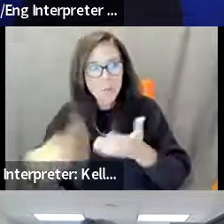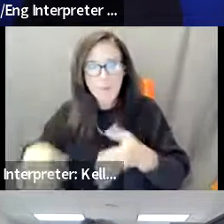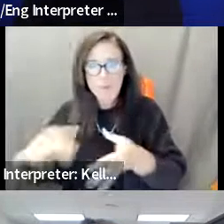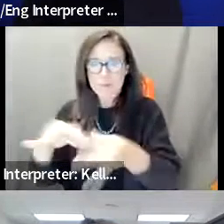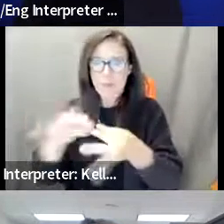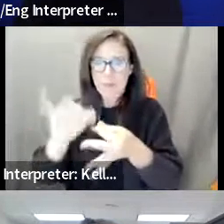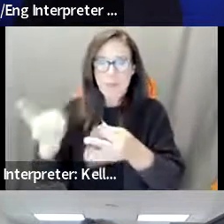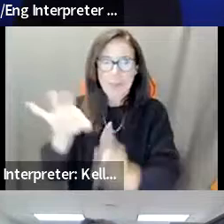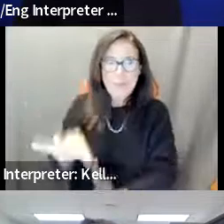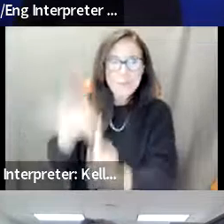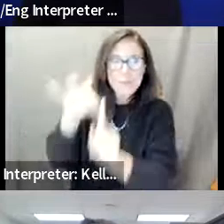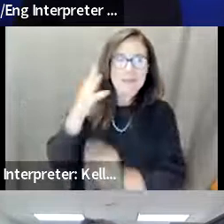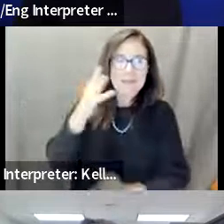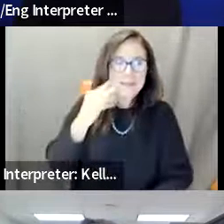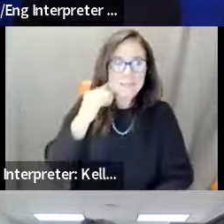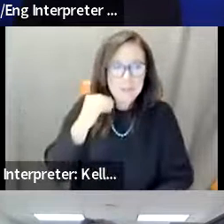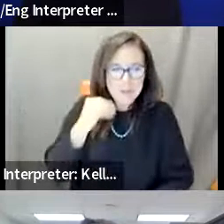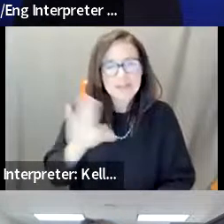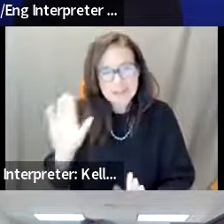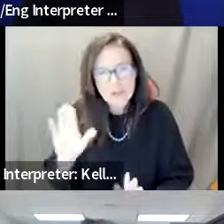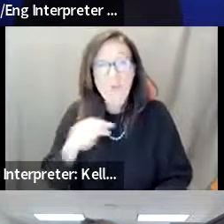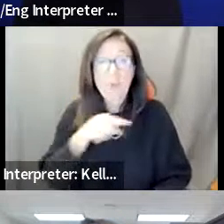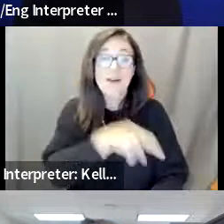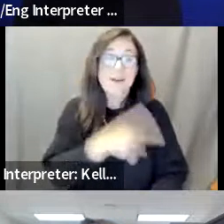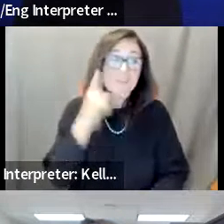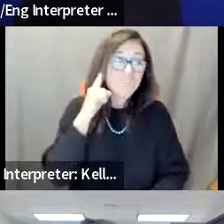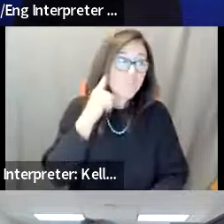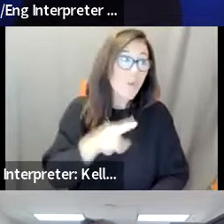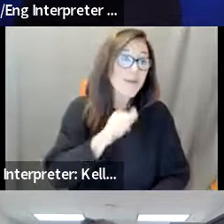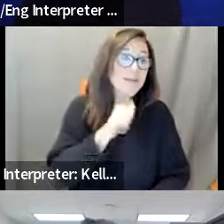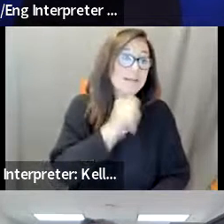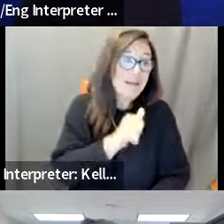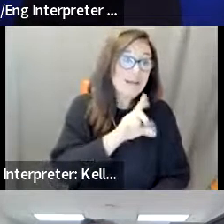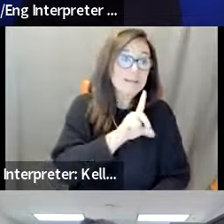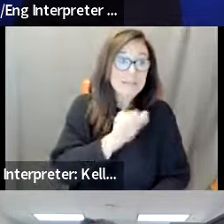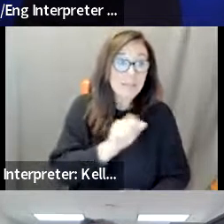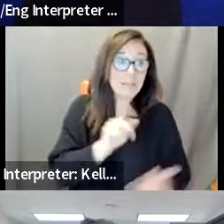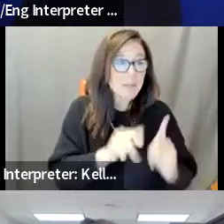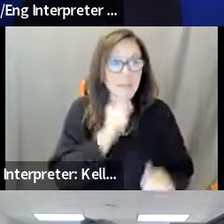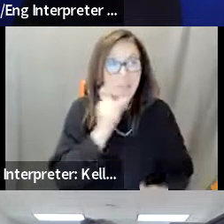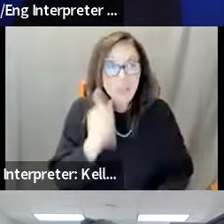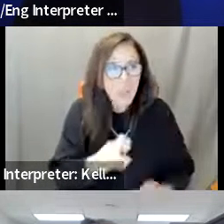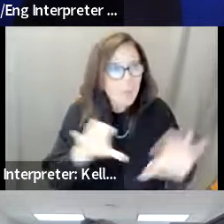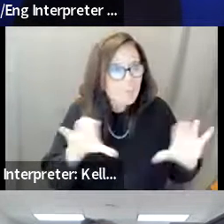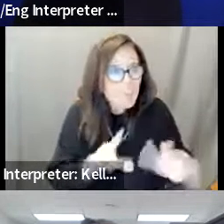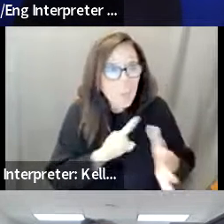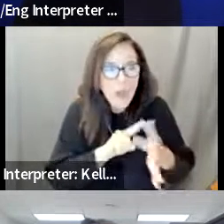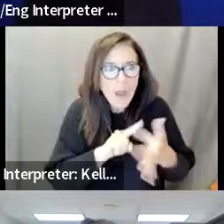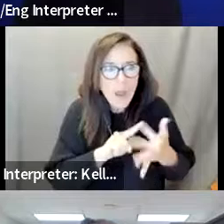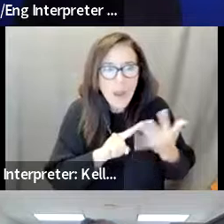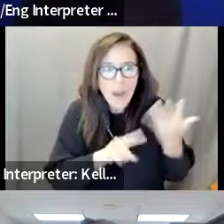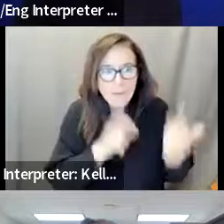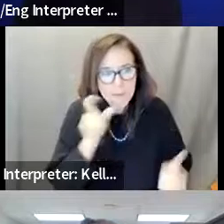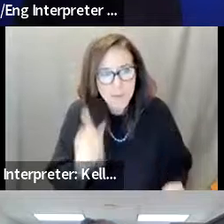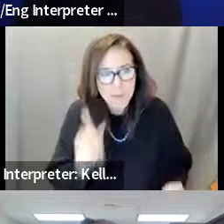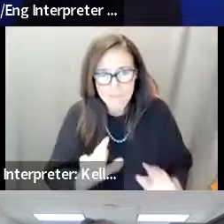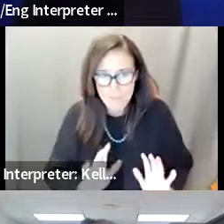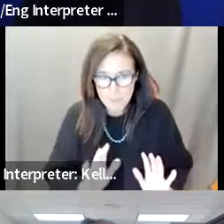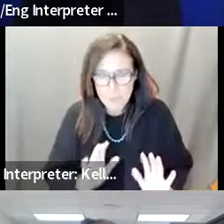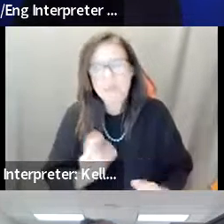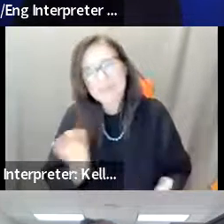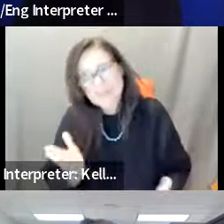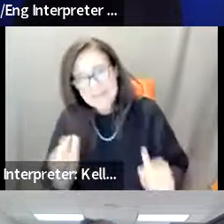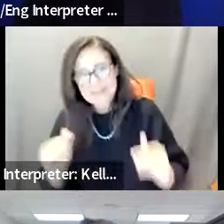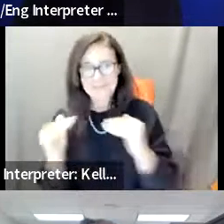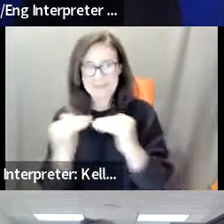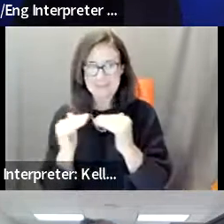of a balance to be struck here. And I think something interesting, because I know that so many of Art New York's members